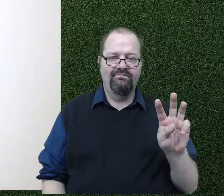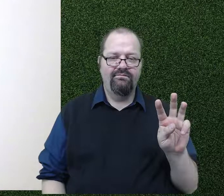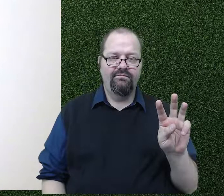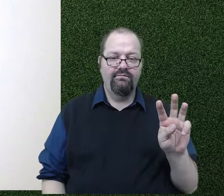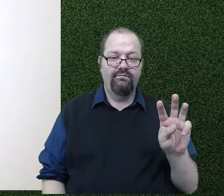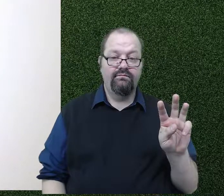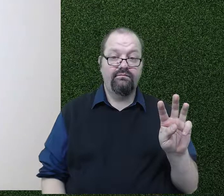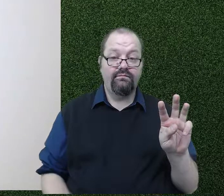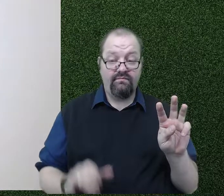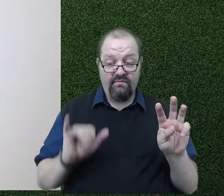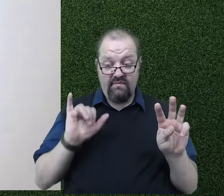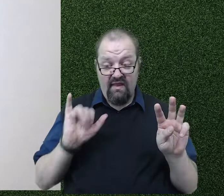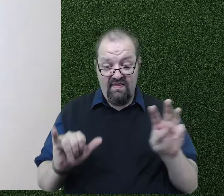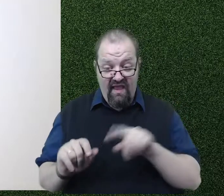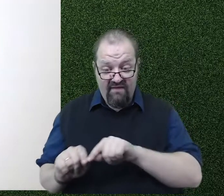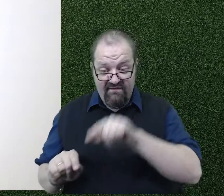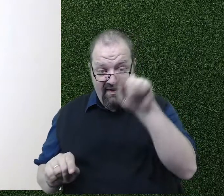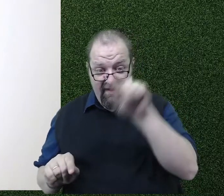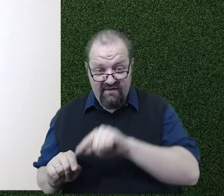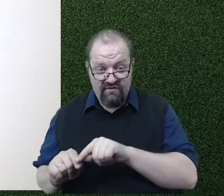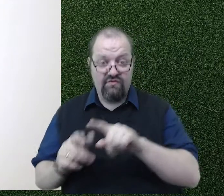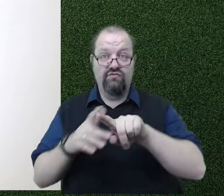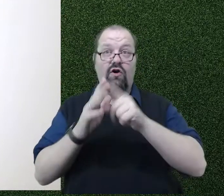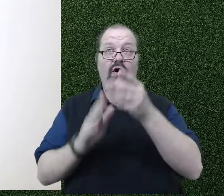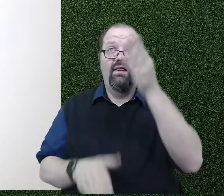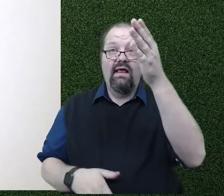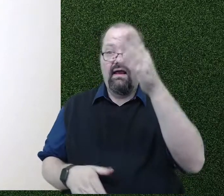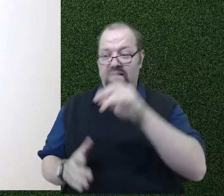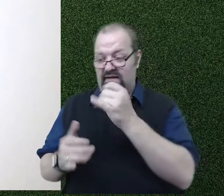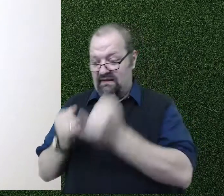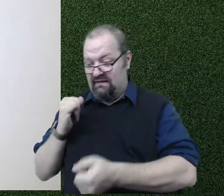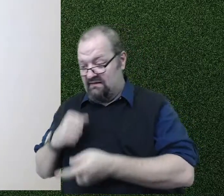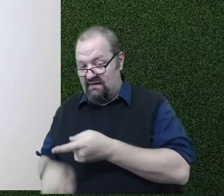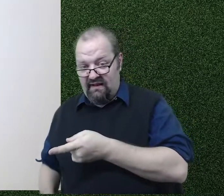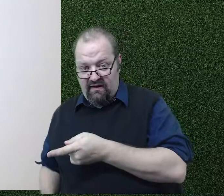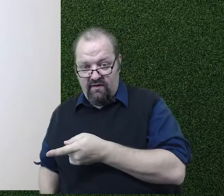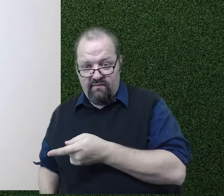And this vector that starts here and ends there,